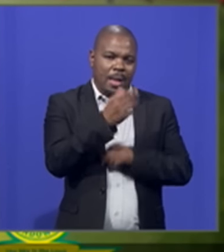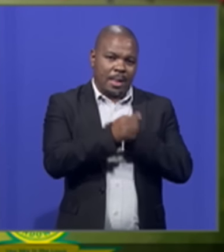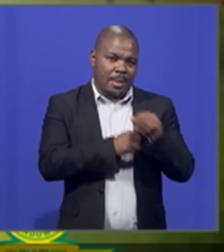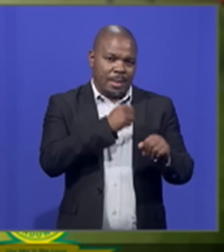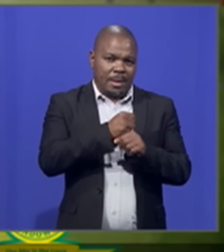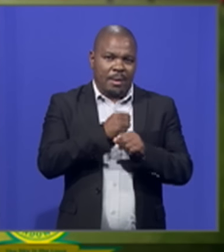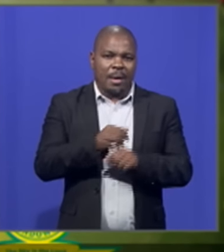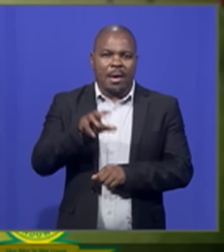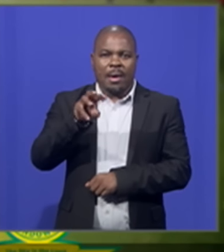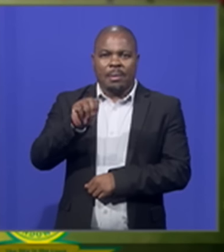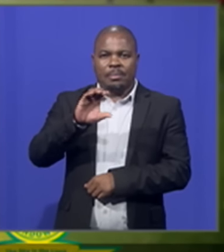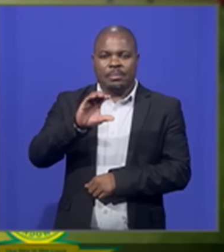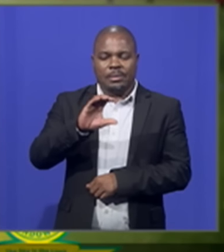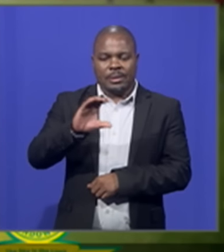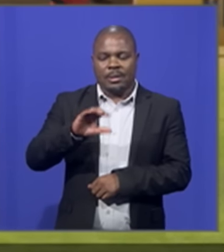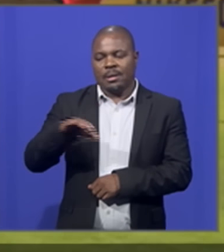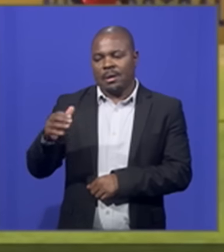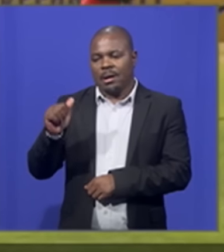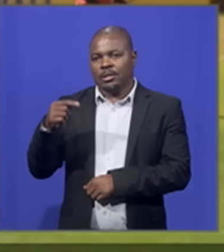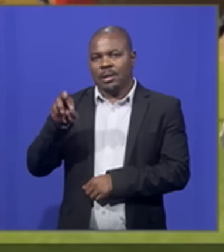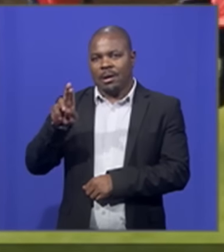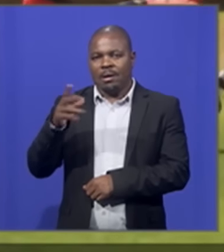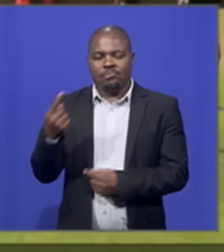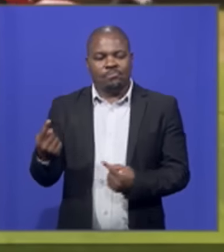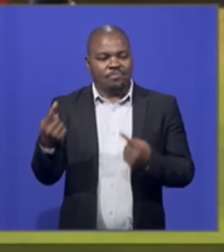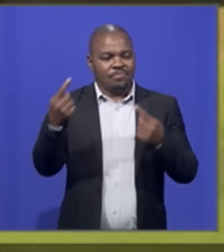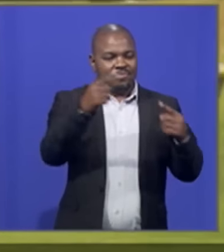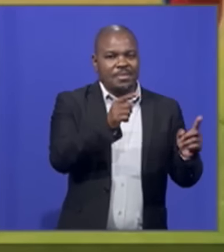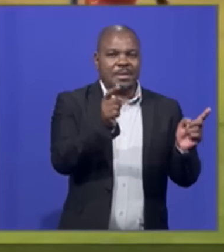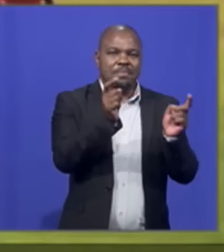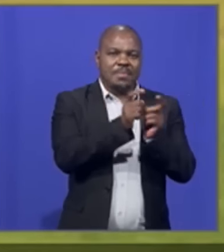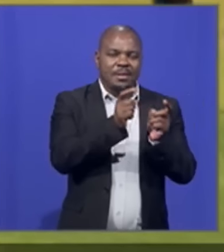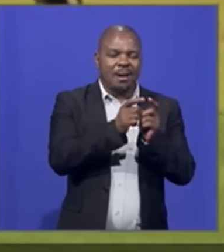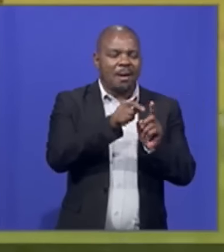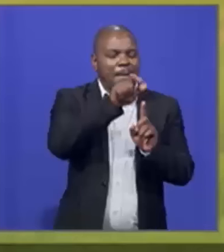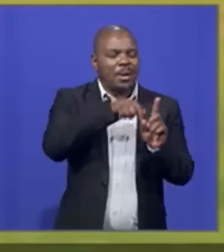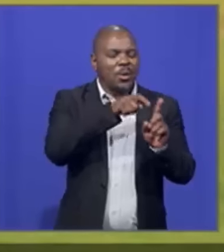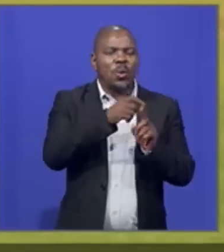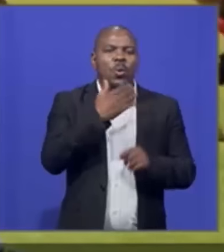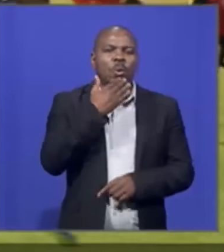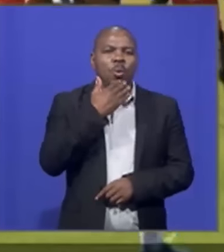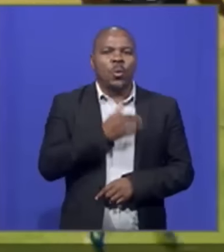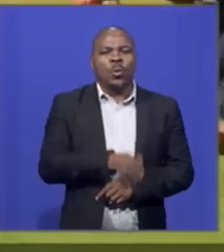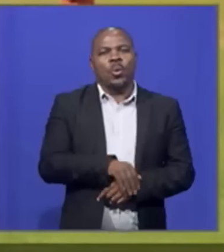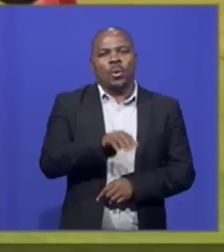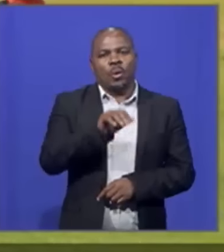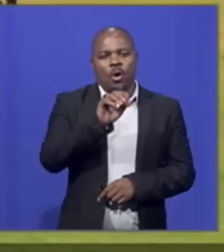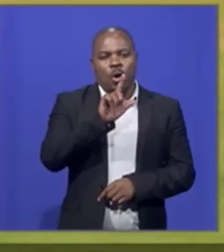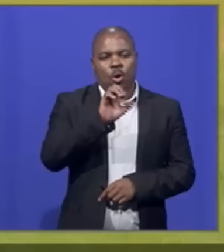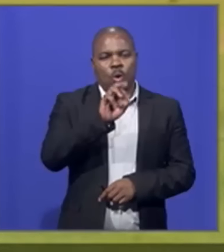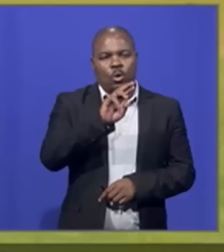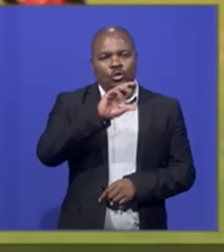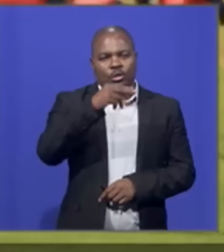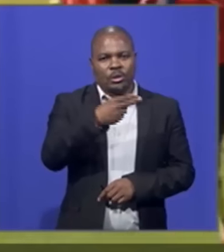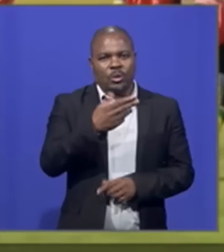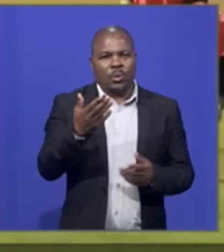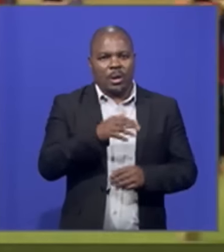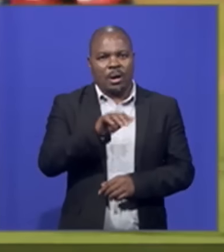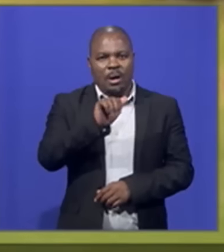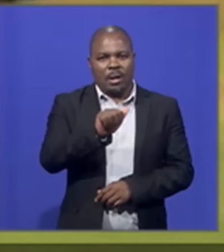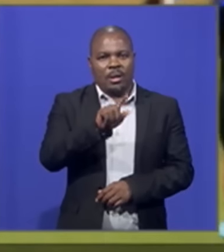o tlogetše MC Alger go yo kopana le sebapadi sa gagwe sa peleng Thembingos Lodge sehlopheng sa Al Ittihad